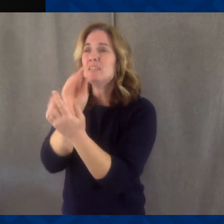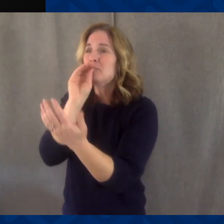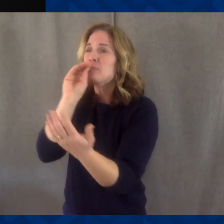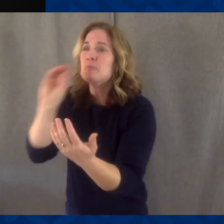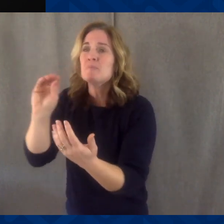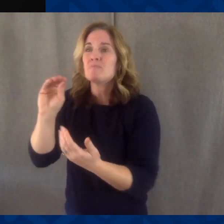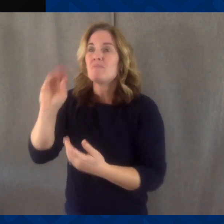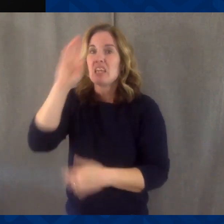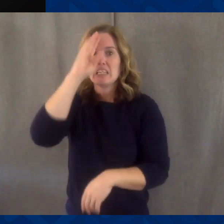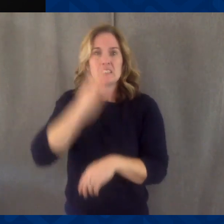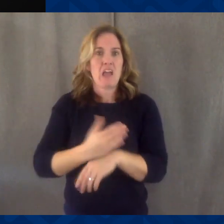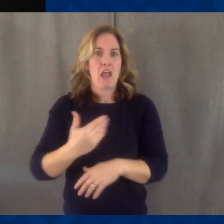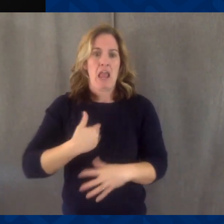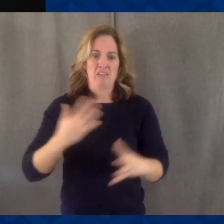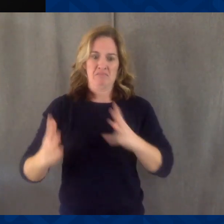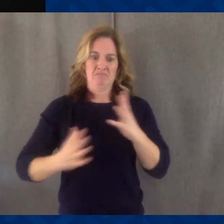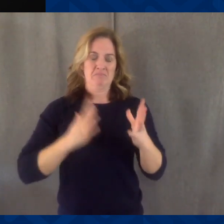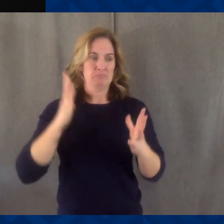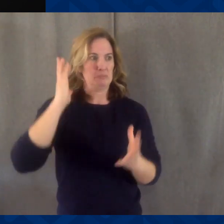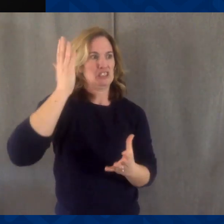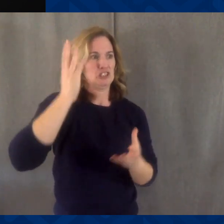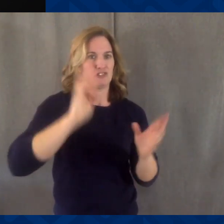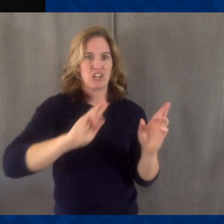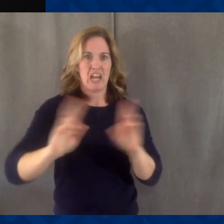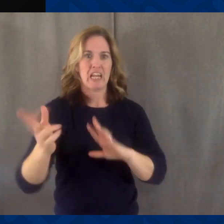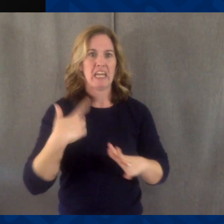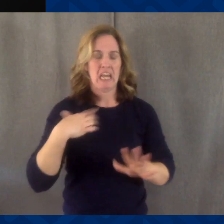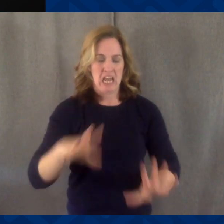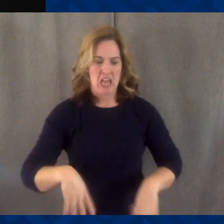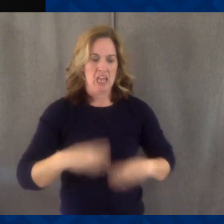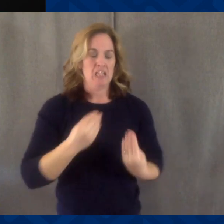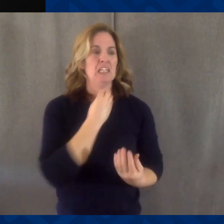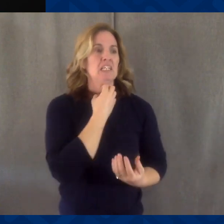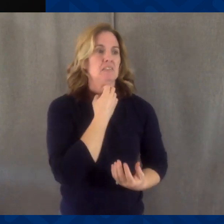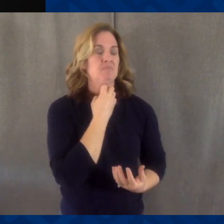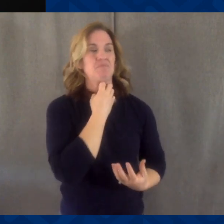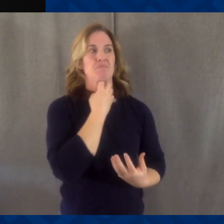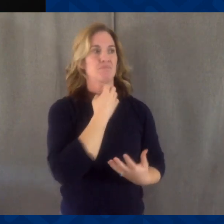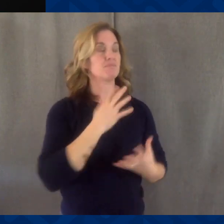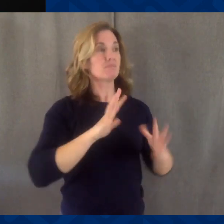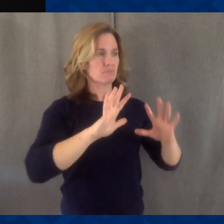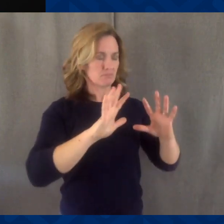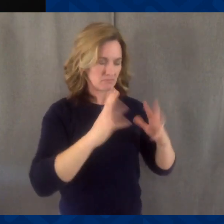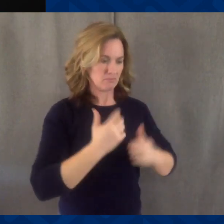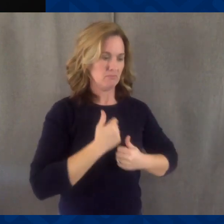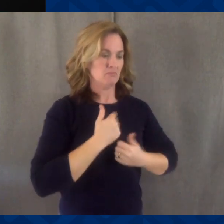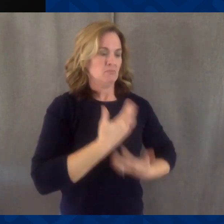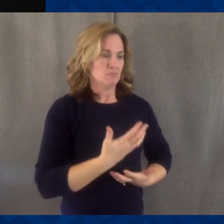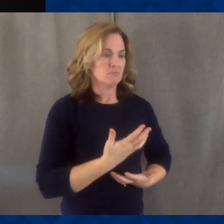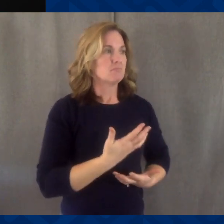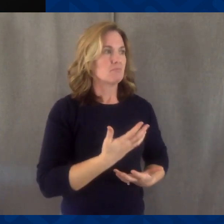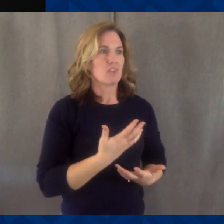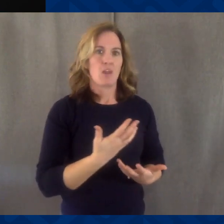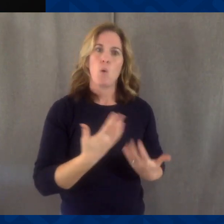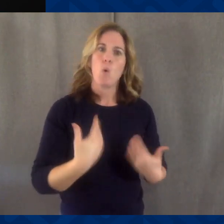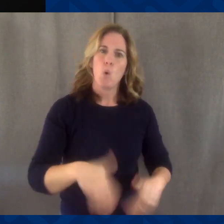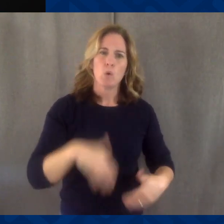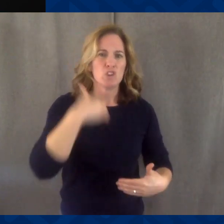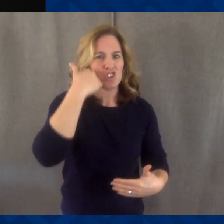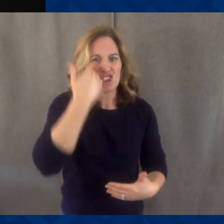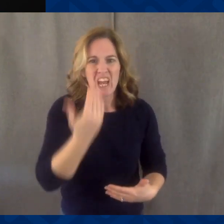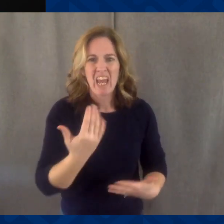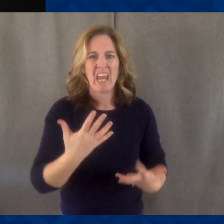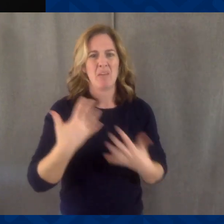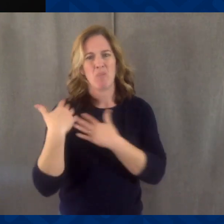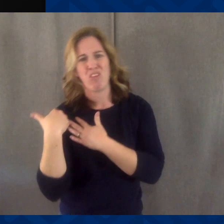elaborate speech prepared. He probably busts it out of his pocket. He clears his throat, and with every bit of strength he has left, you can imagine the shame of his sin